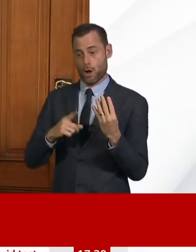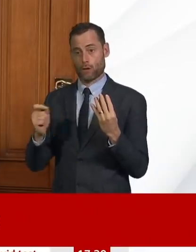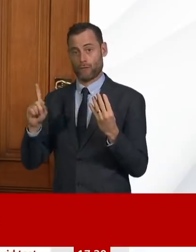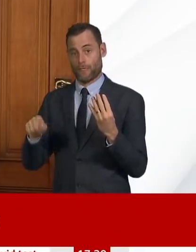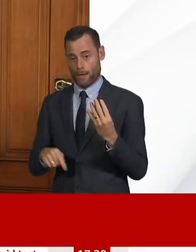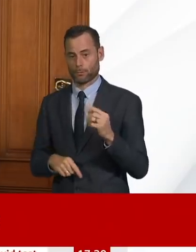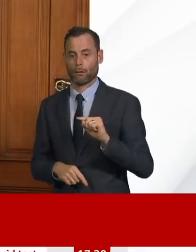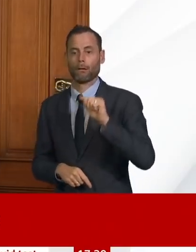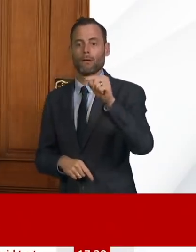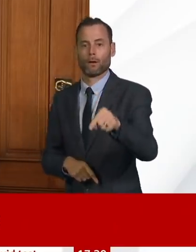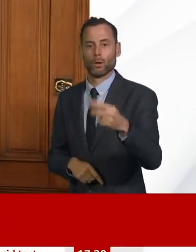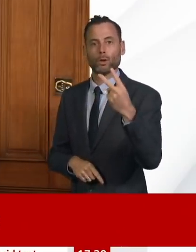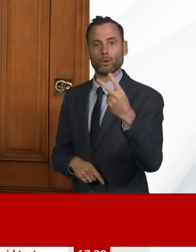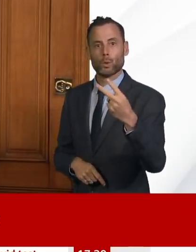figure